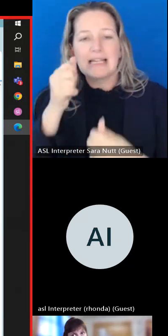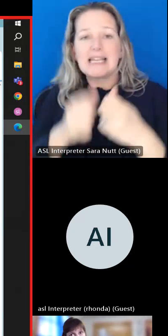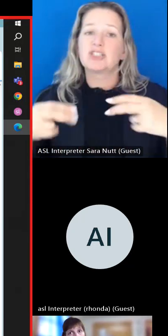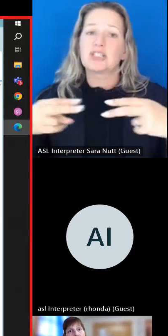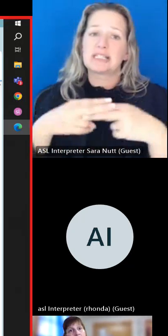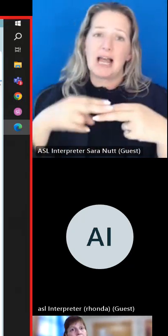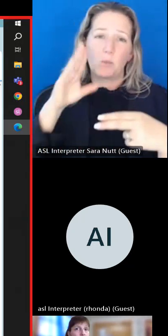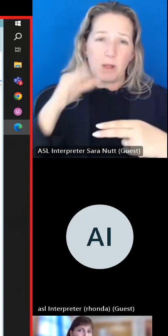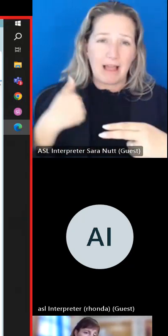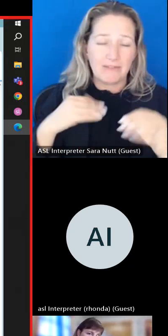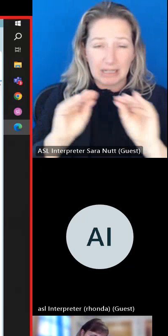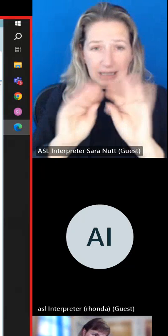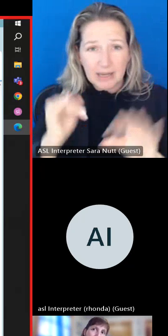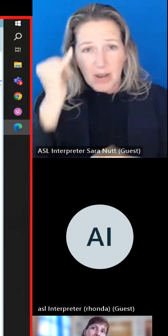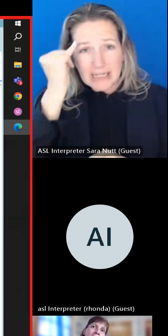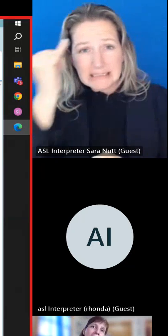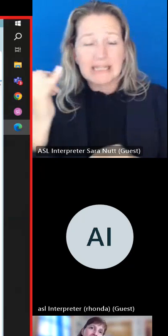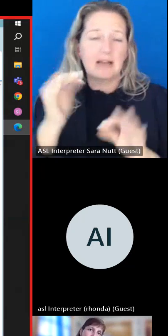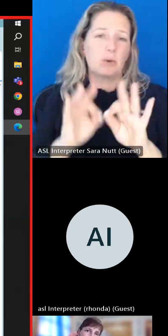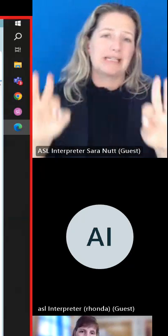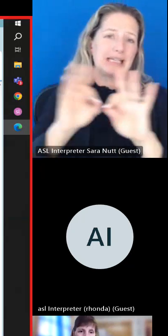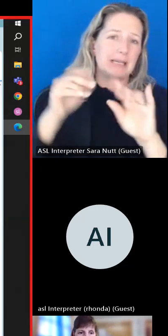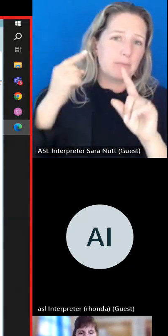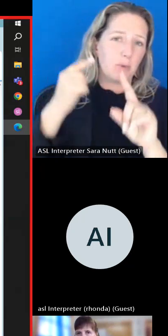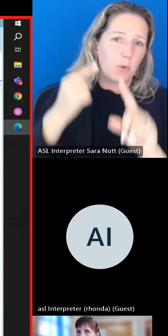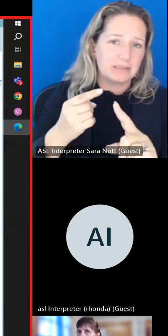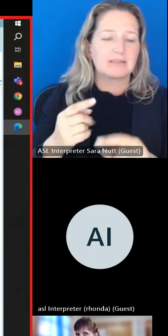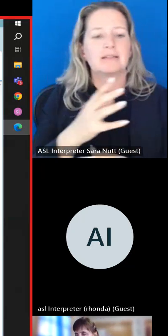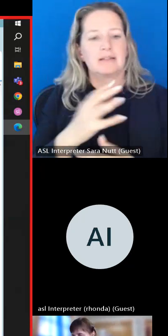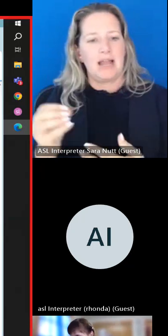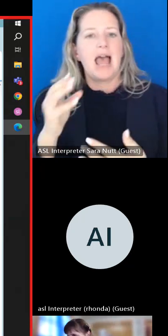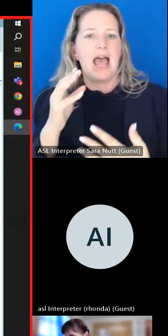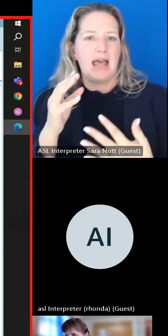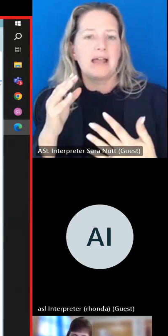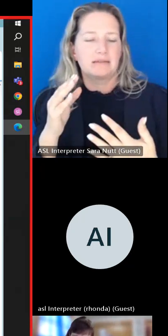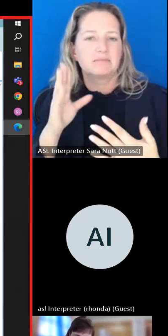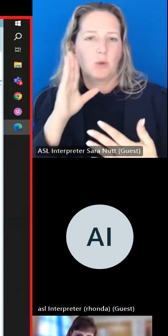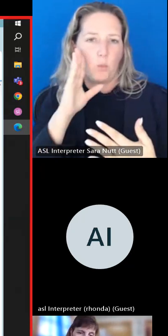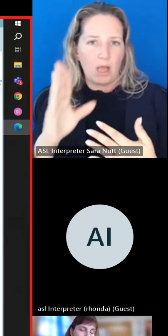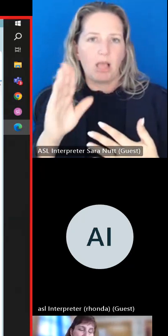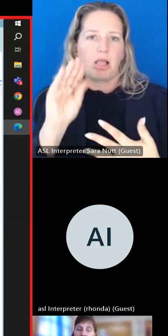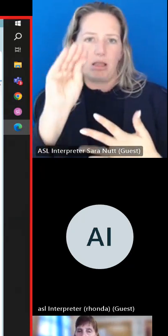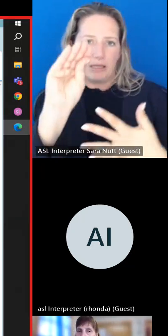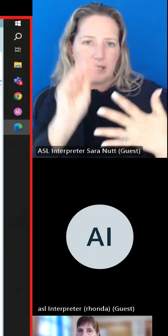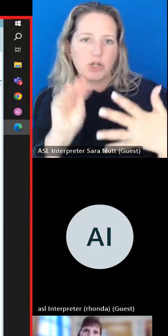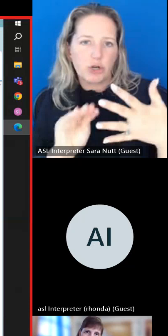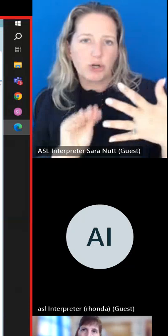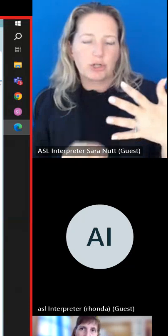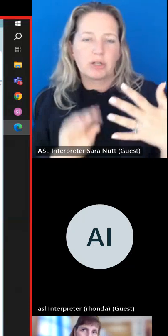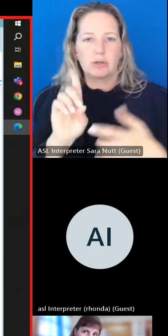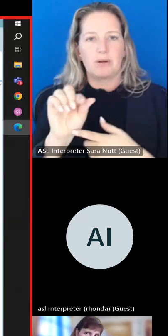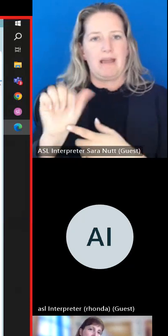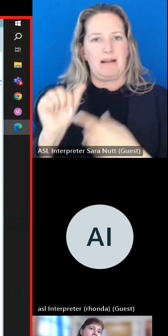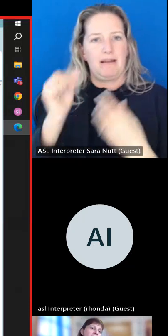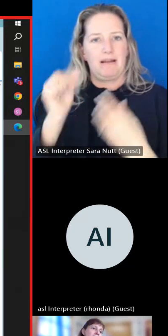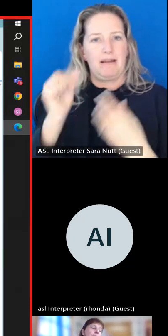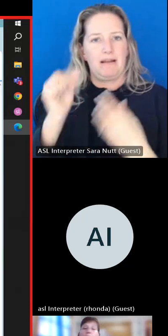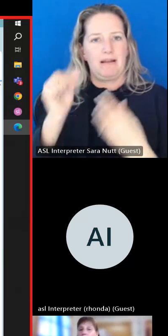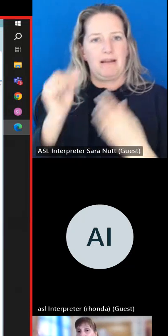one clear idea or key point. And then you would go through and insert your data visualization